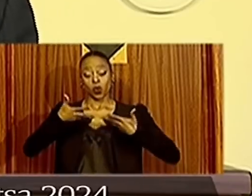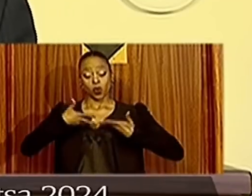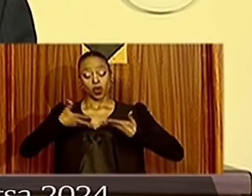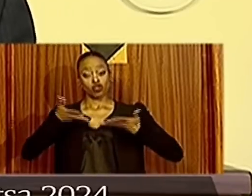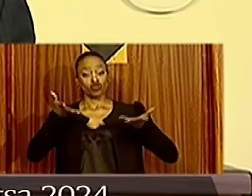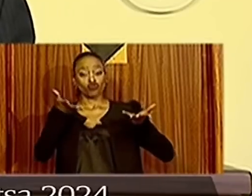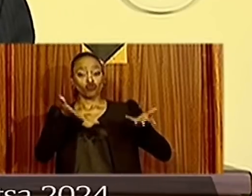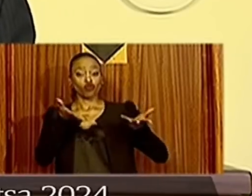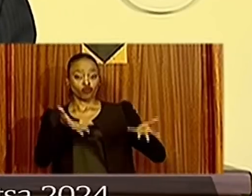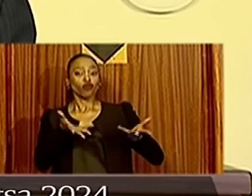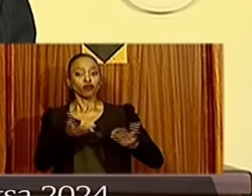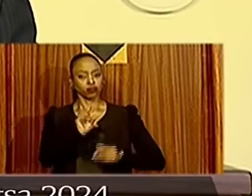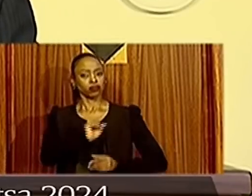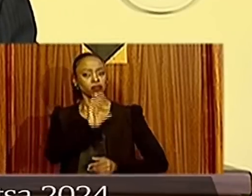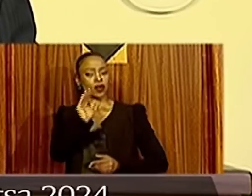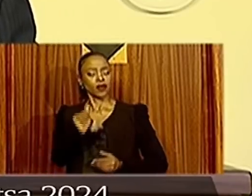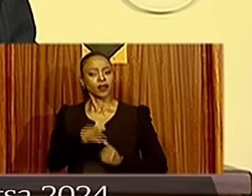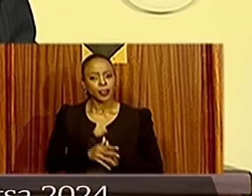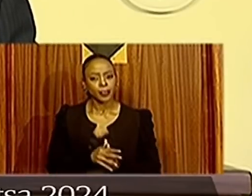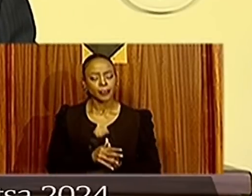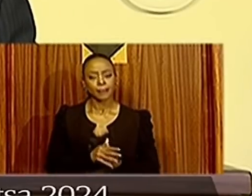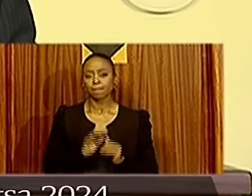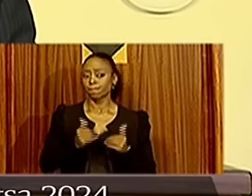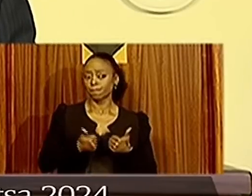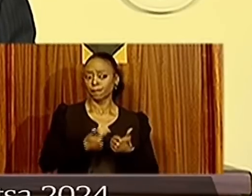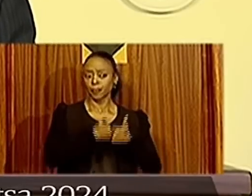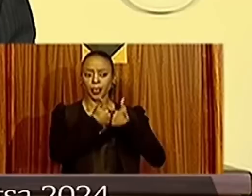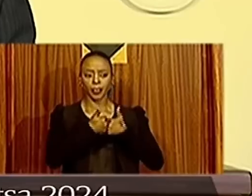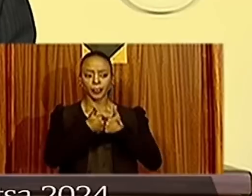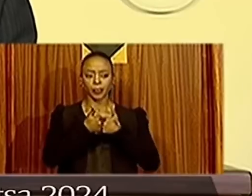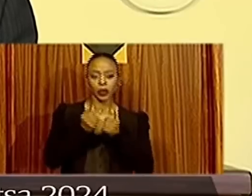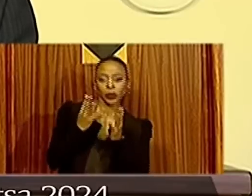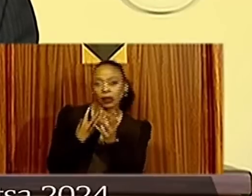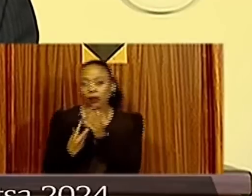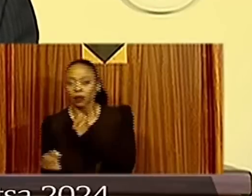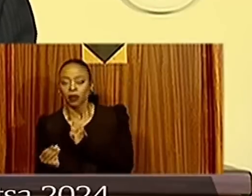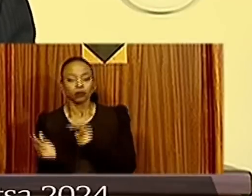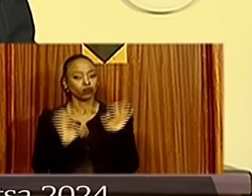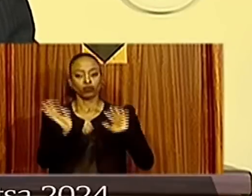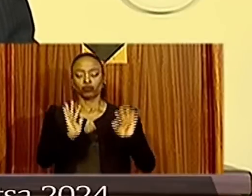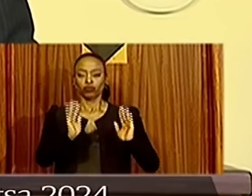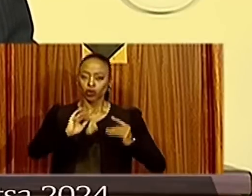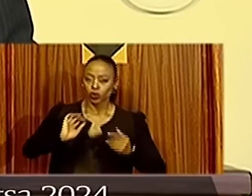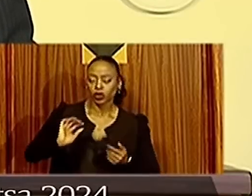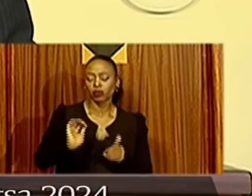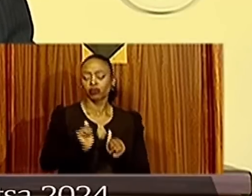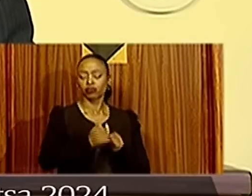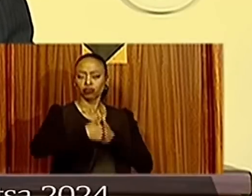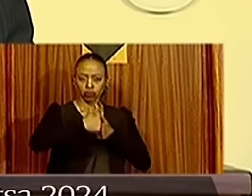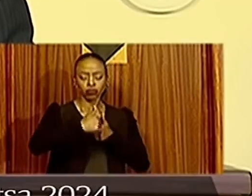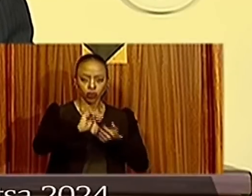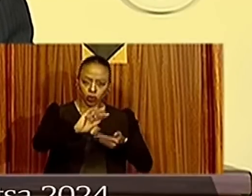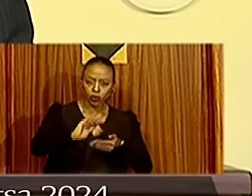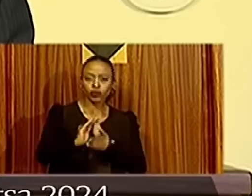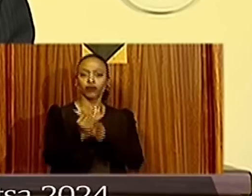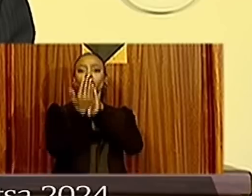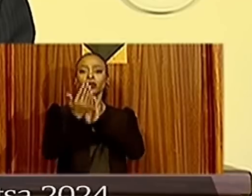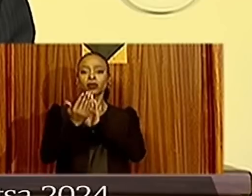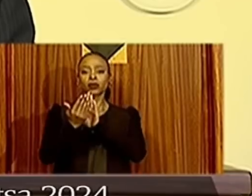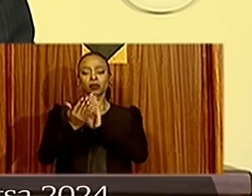South Africans. We confront every great difficulty and challenge